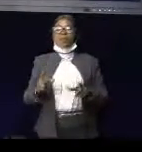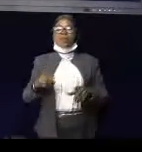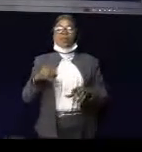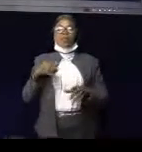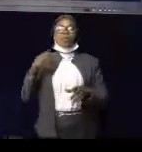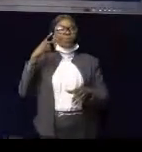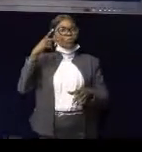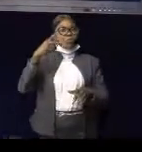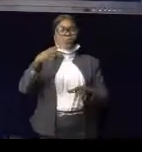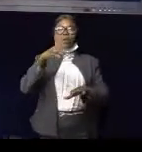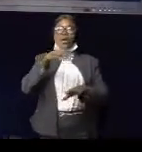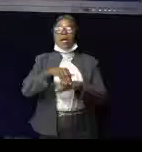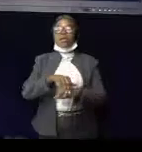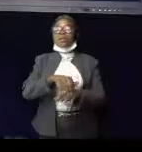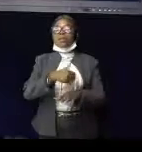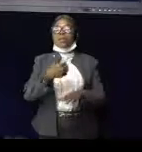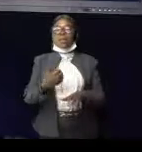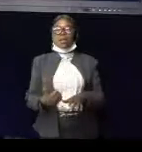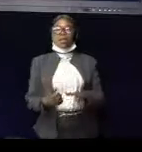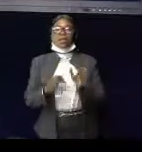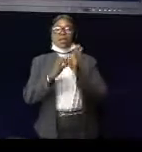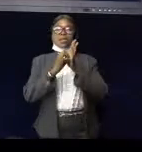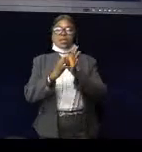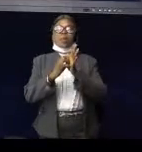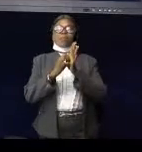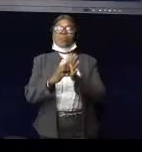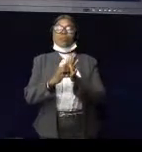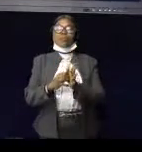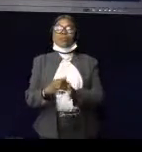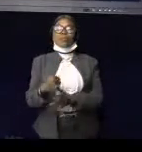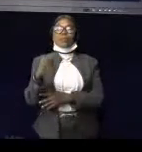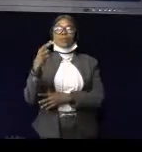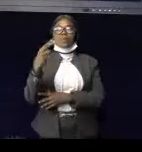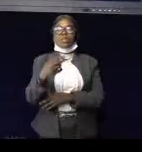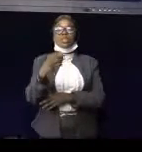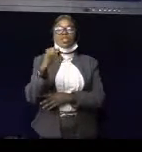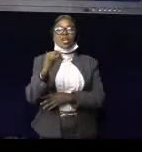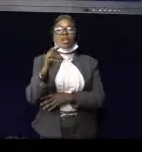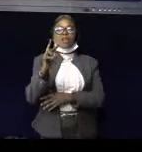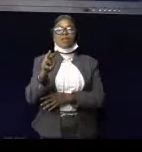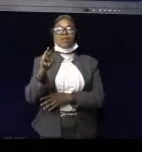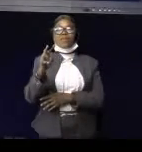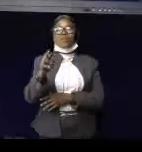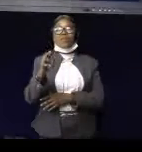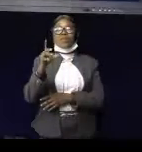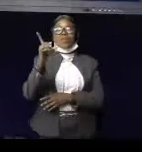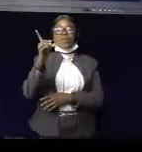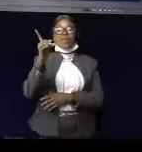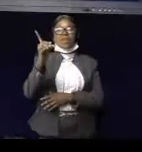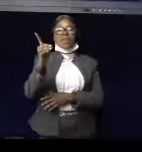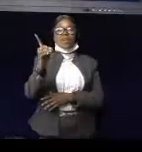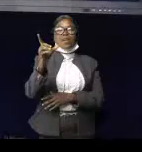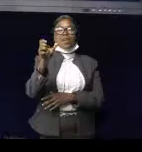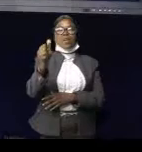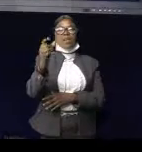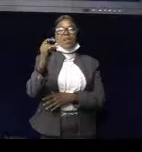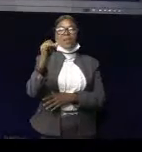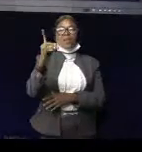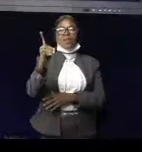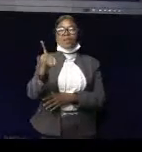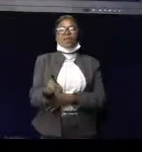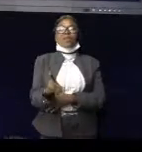last example we want to look at. Another sexually transmitted disease we want to talk about is HIV/AIDS. Say